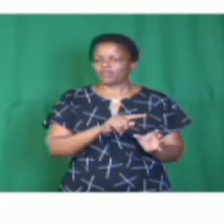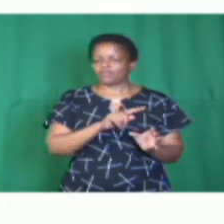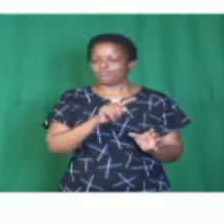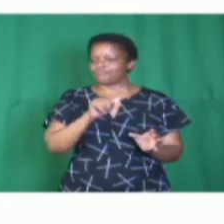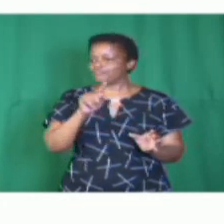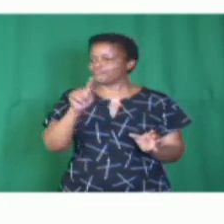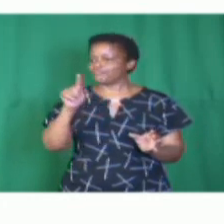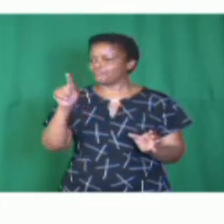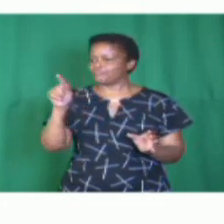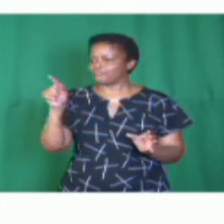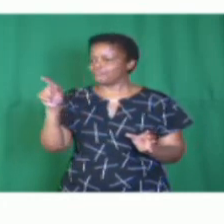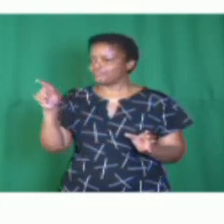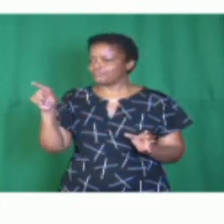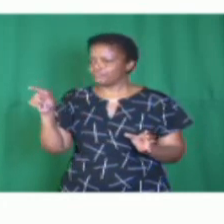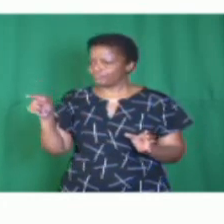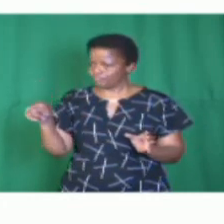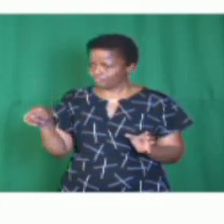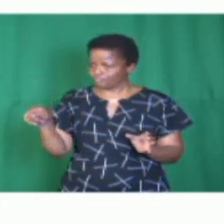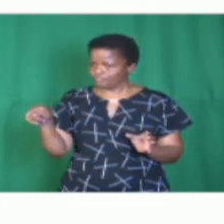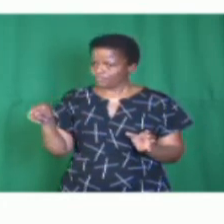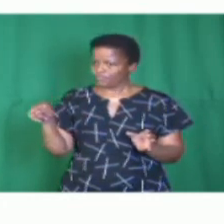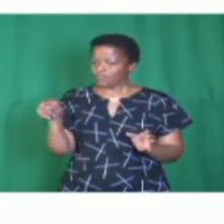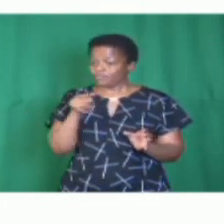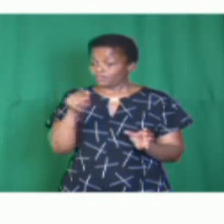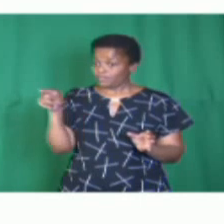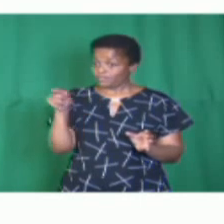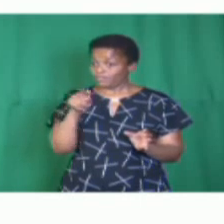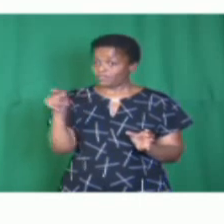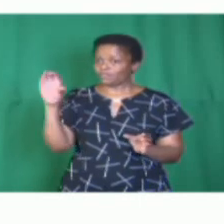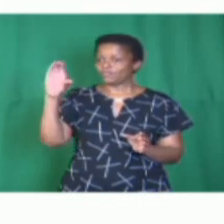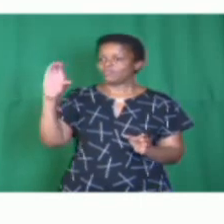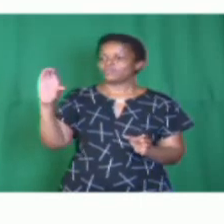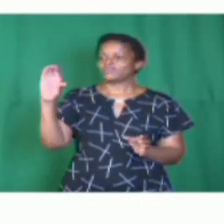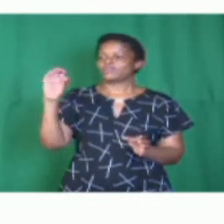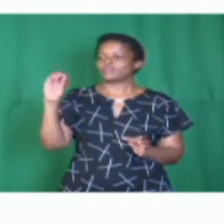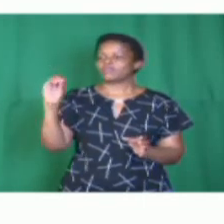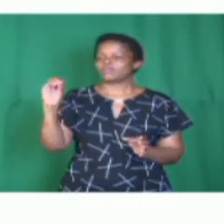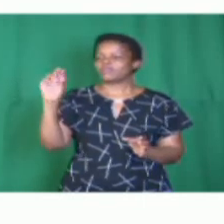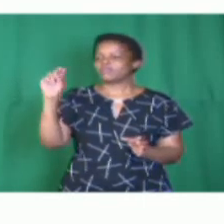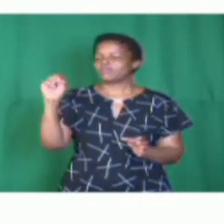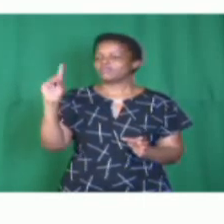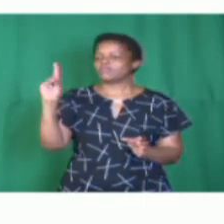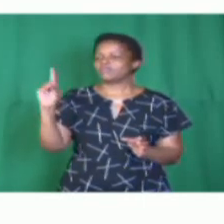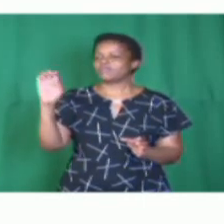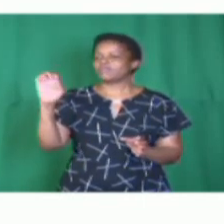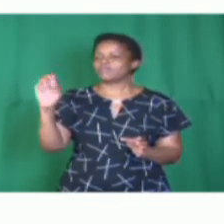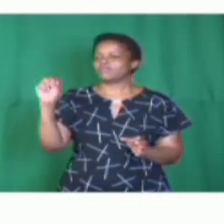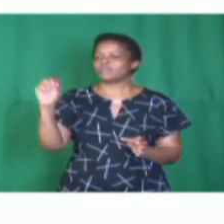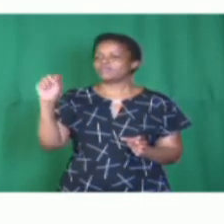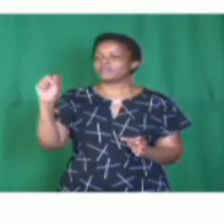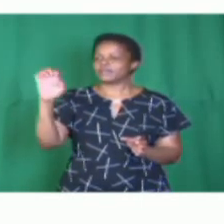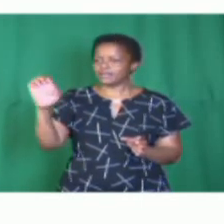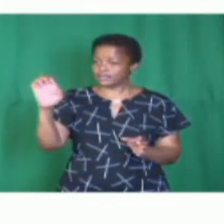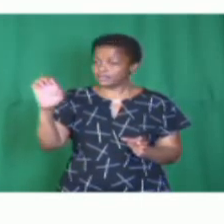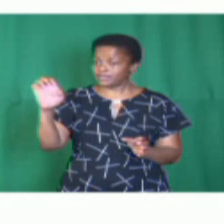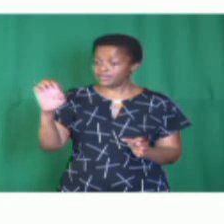condensed. And then you remember when we learned about the different states of matter that when a liquid is heated,